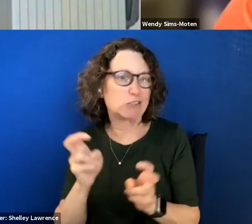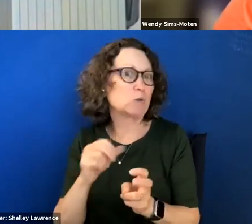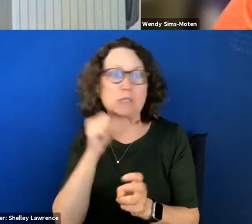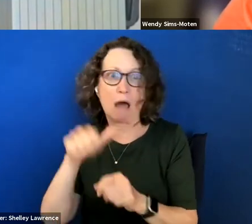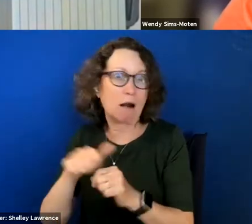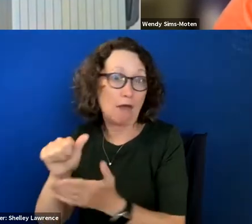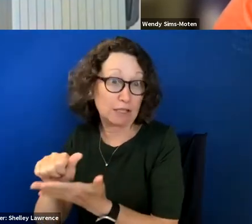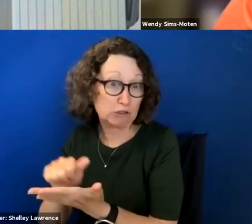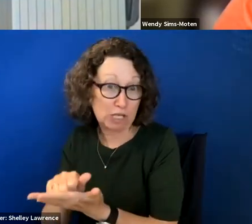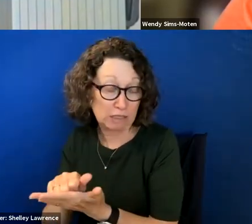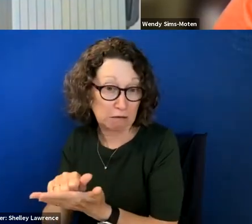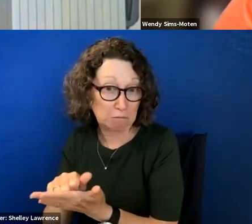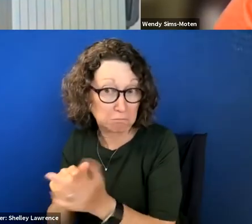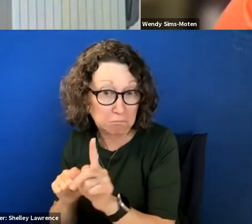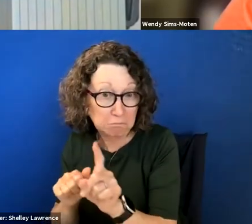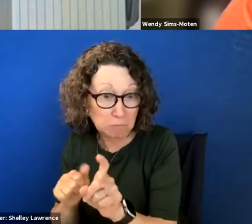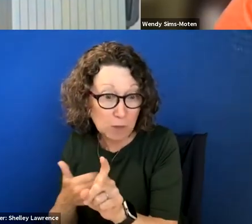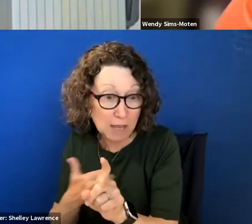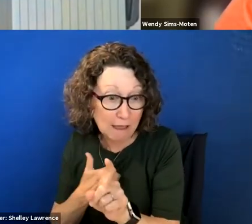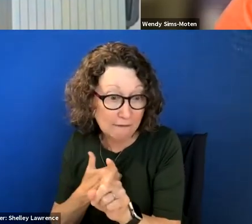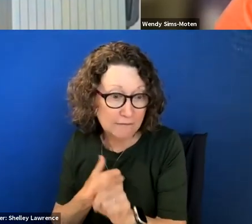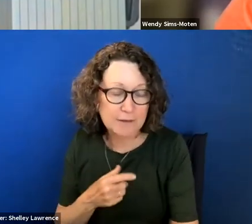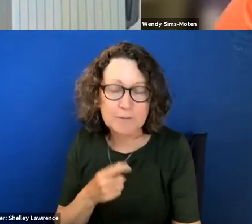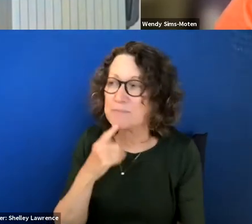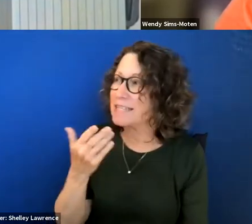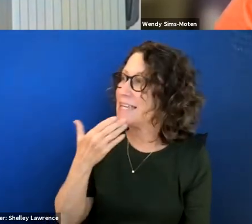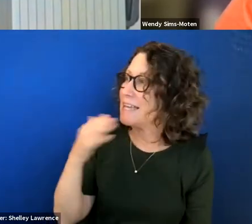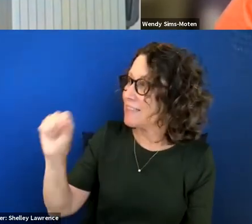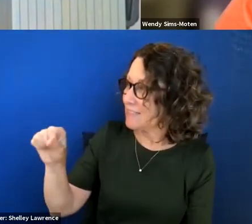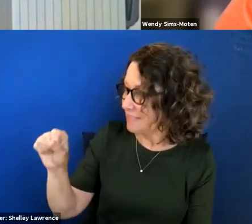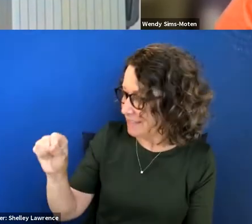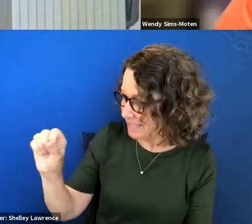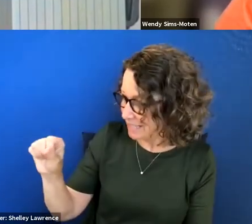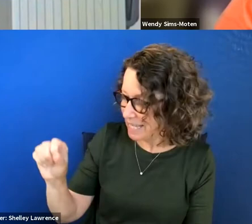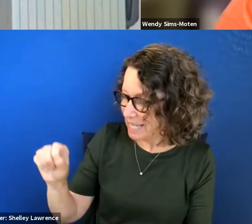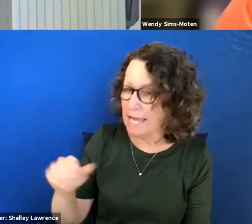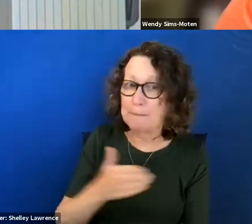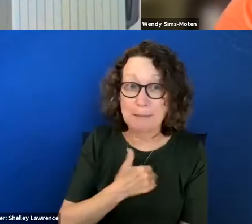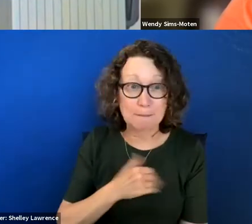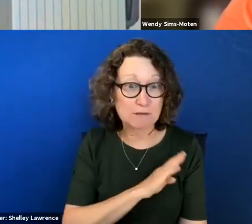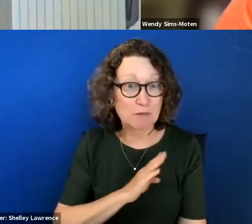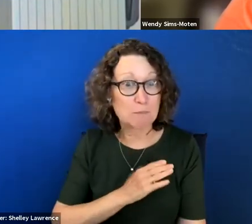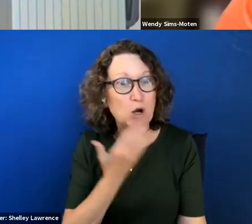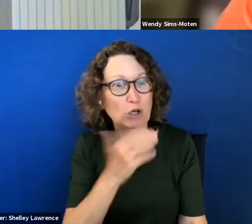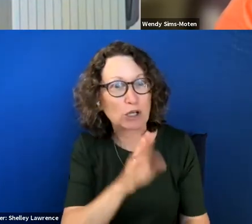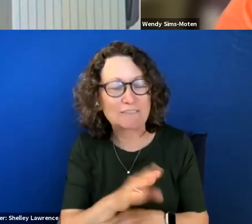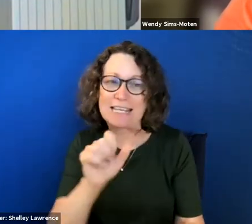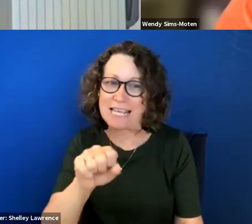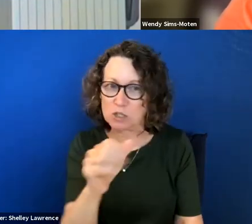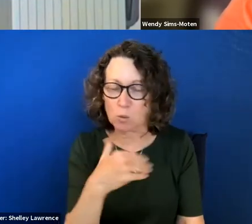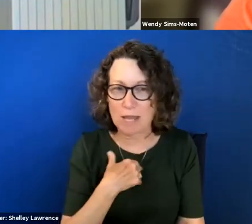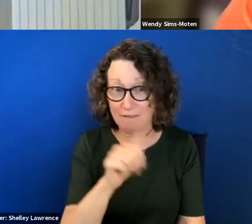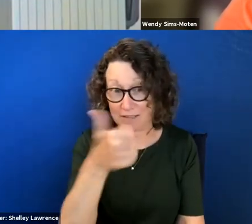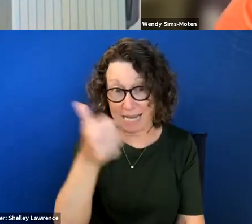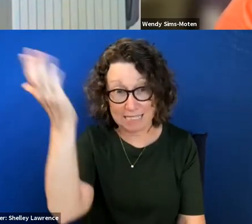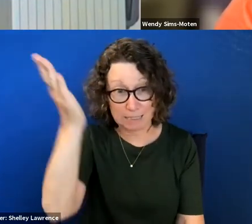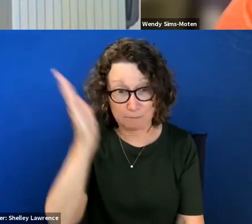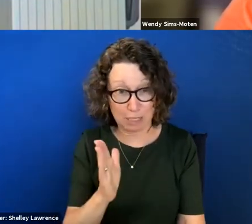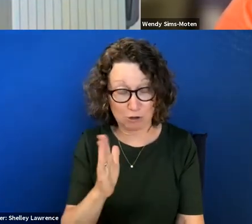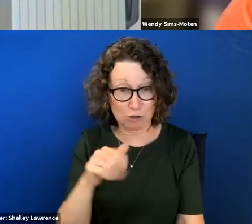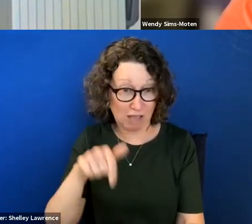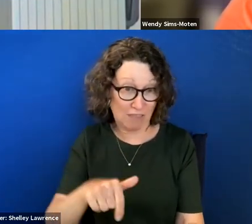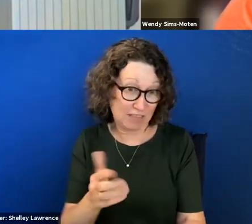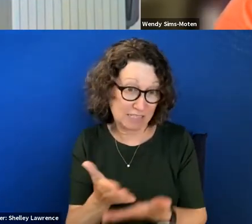not on the agenda? Thank you, President Ford. Members of the board, good evening. Yes, we do have 10 speakers on this